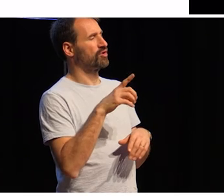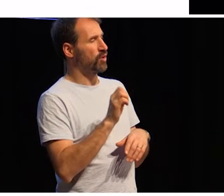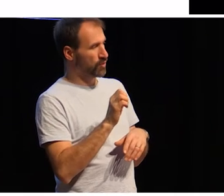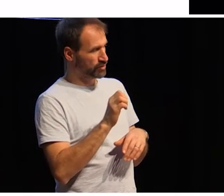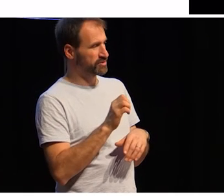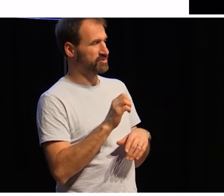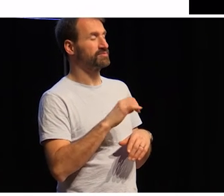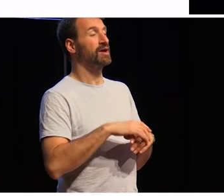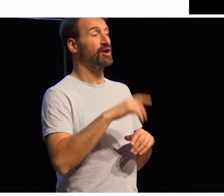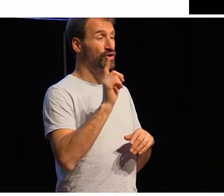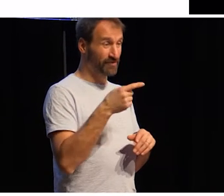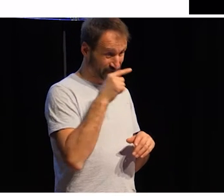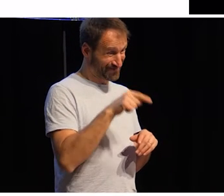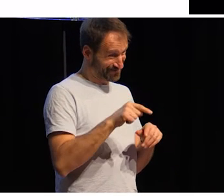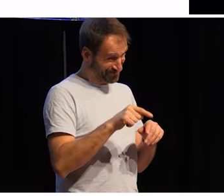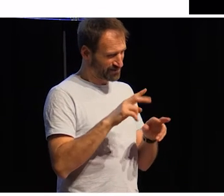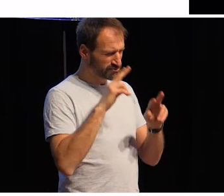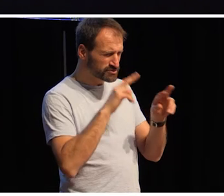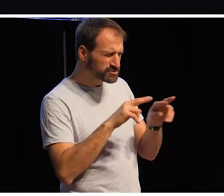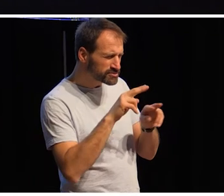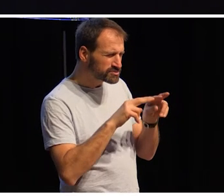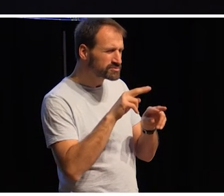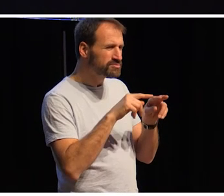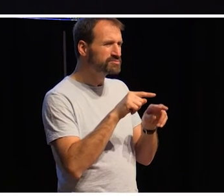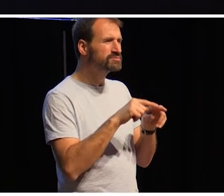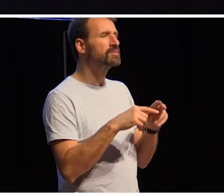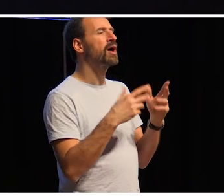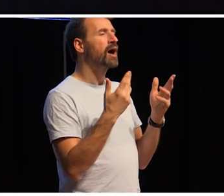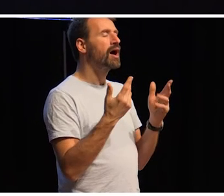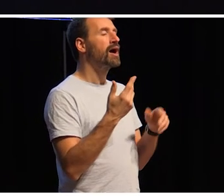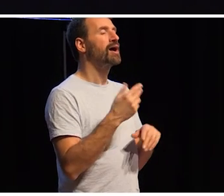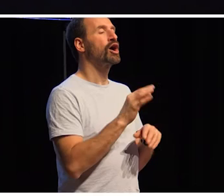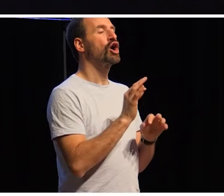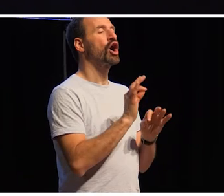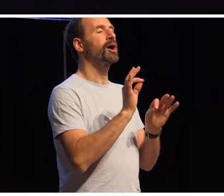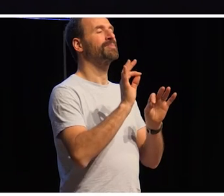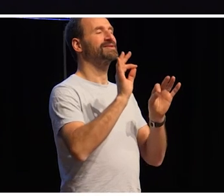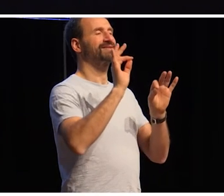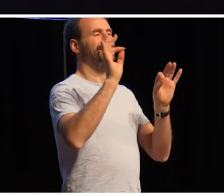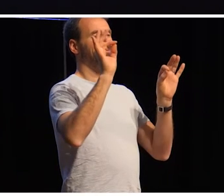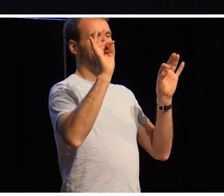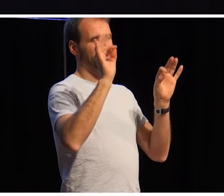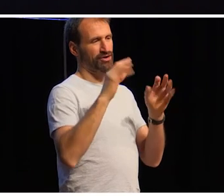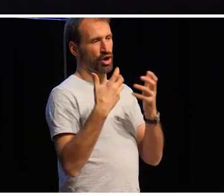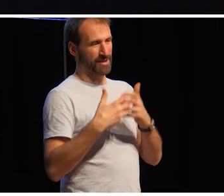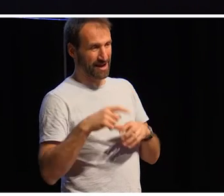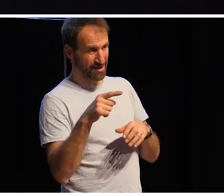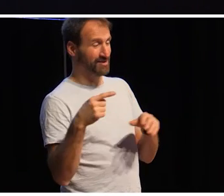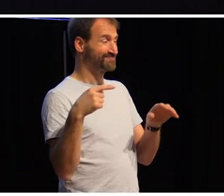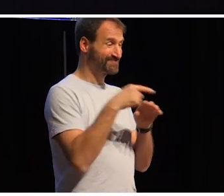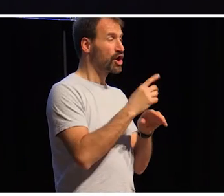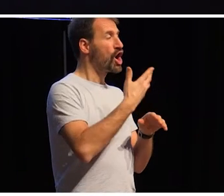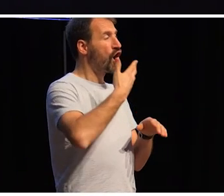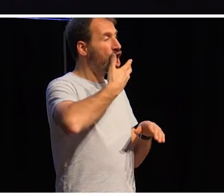are hot, that they're being run a lot, and then the optimizing compiler steps in and recompiles those hot functions.